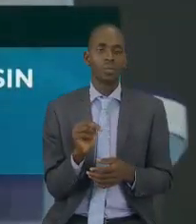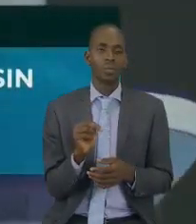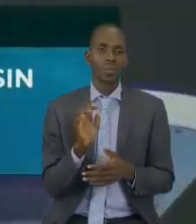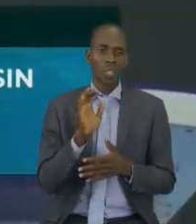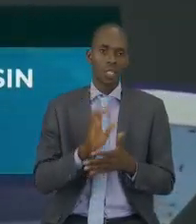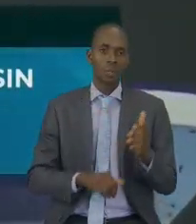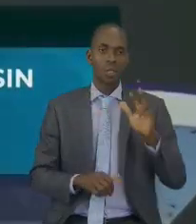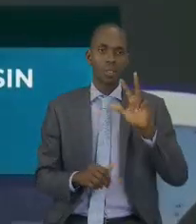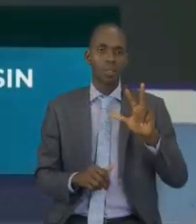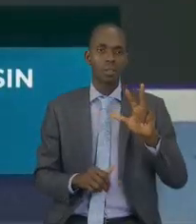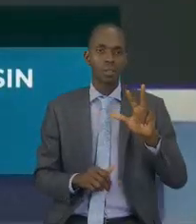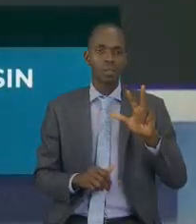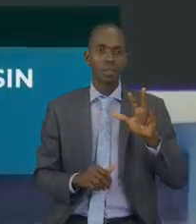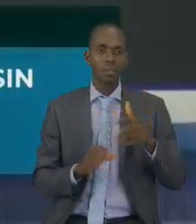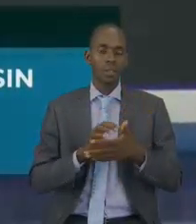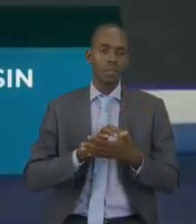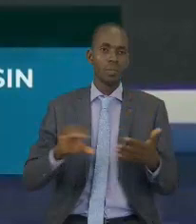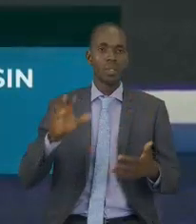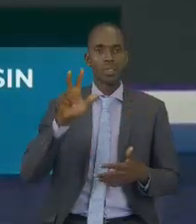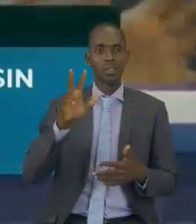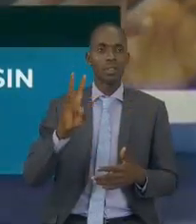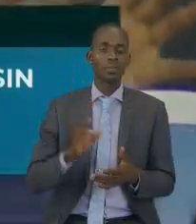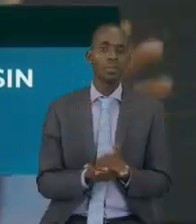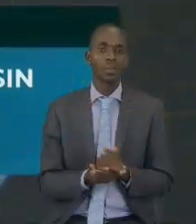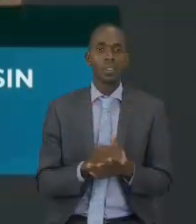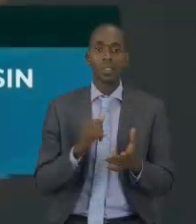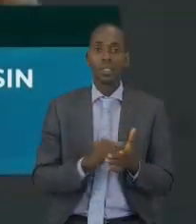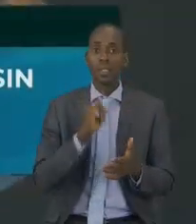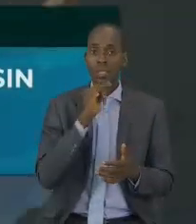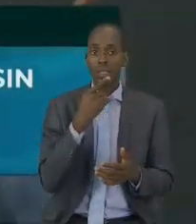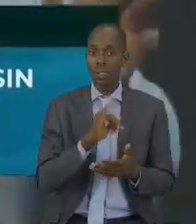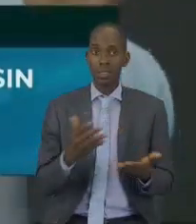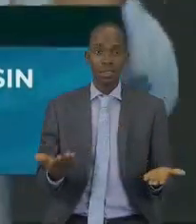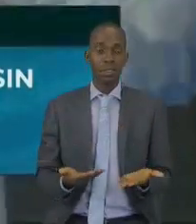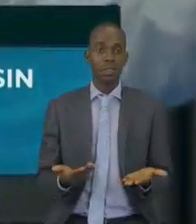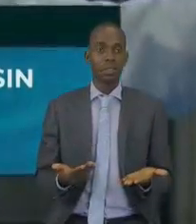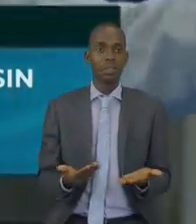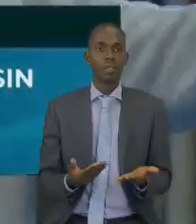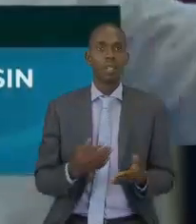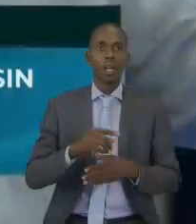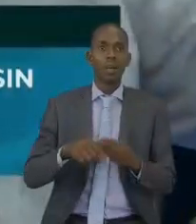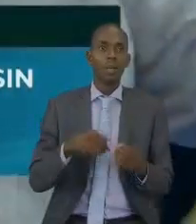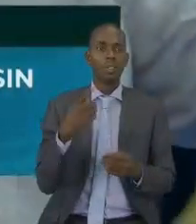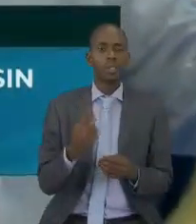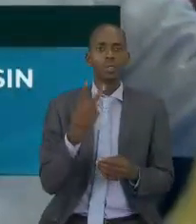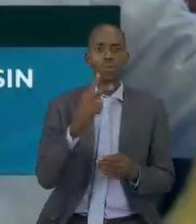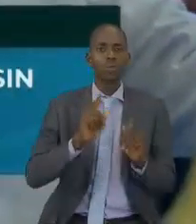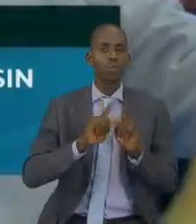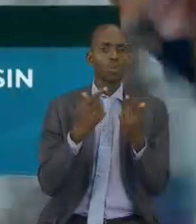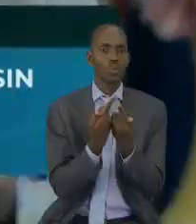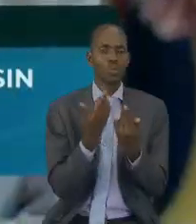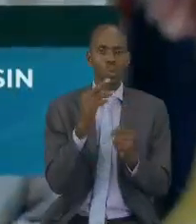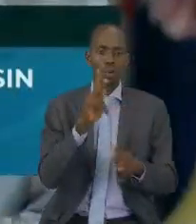chapter 3, in verse 36, it's telling us about the two groups of people in the